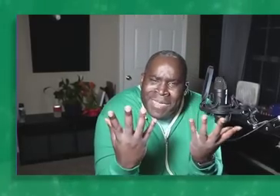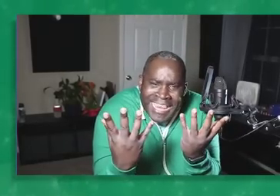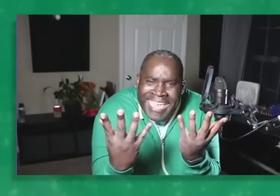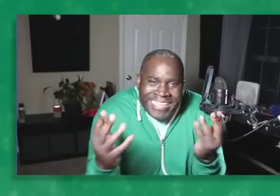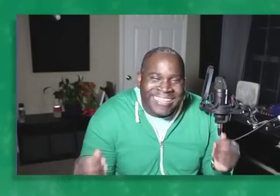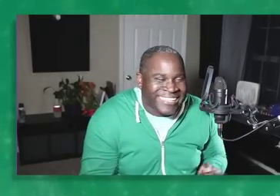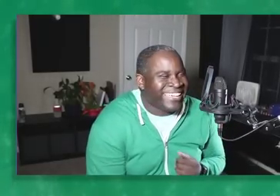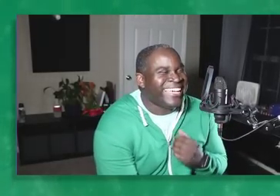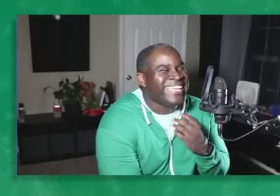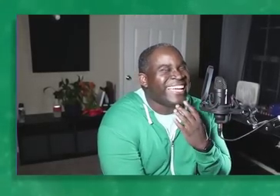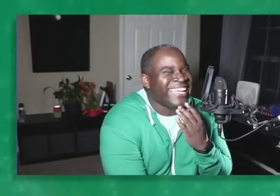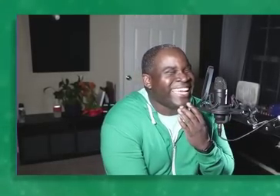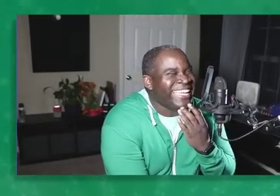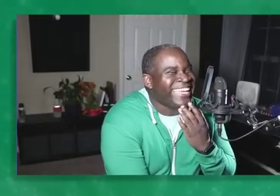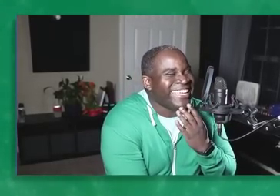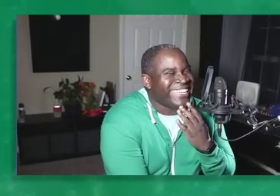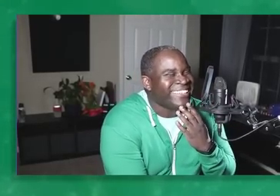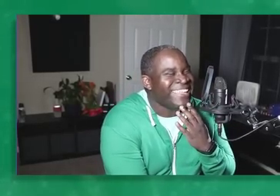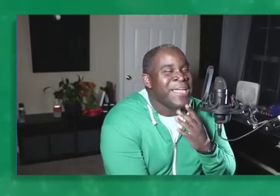How many?